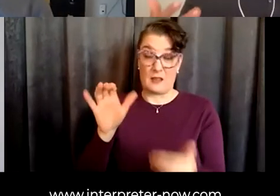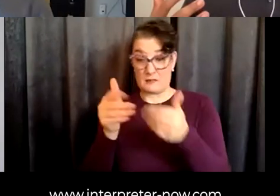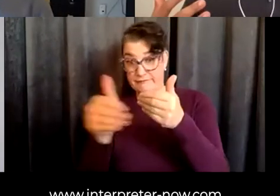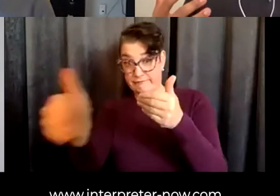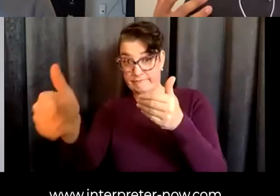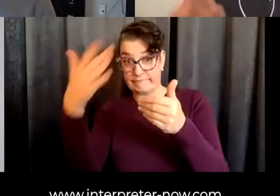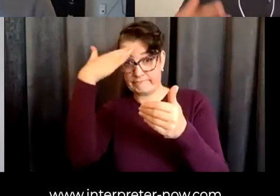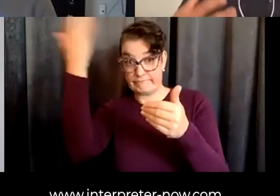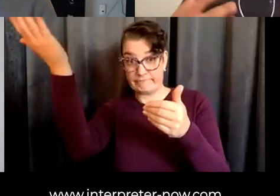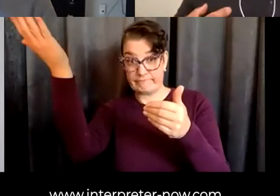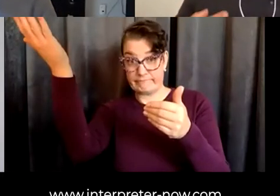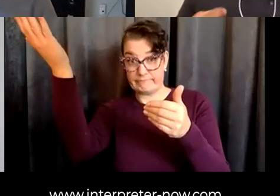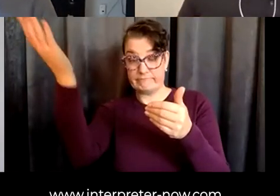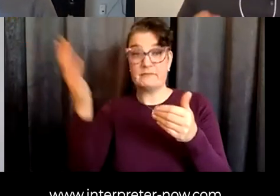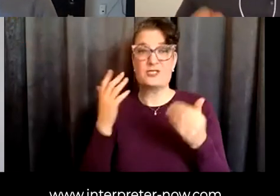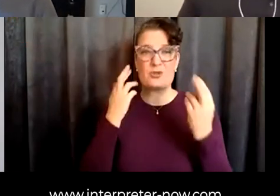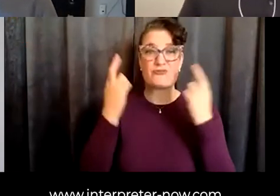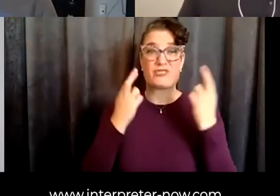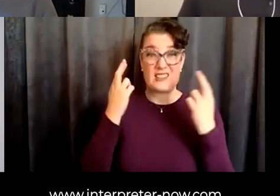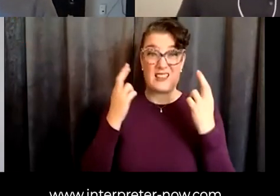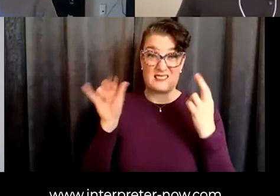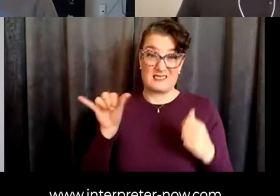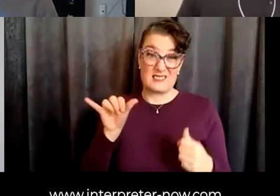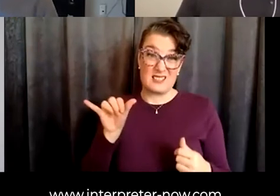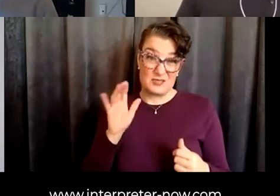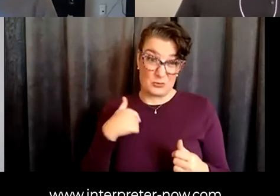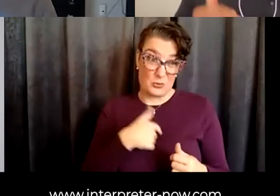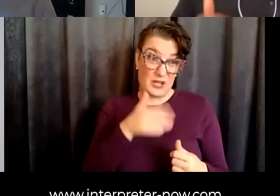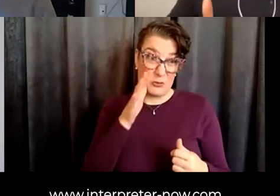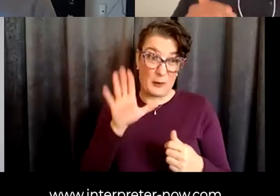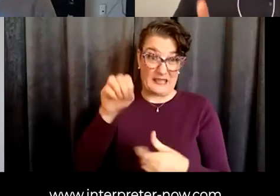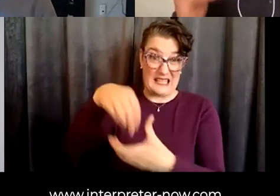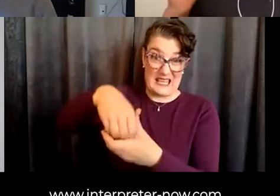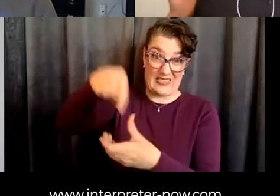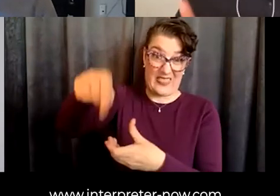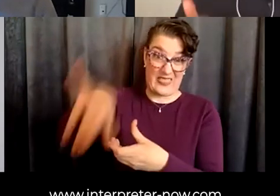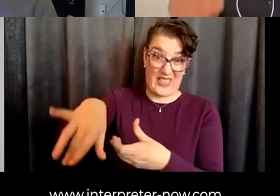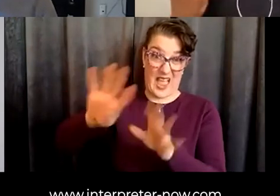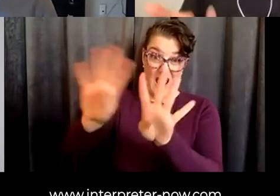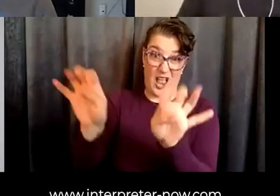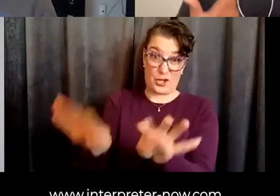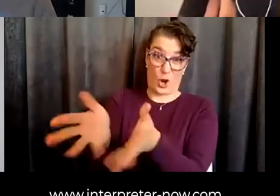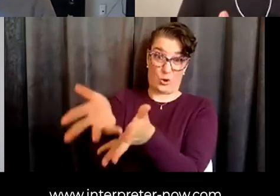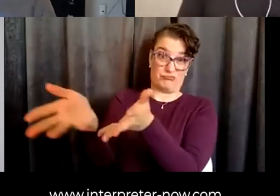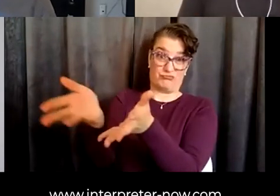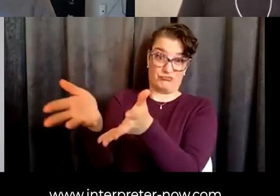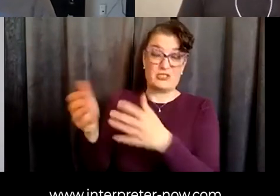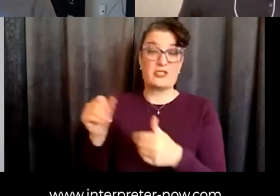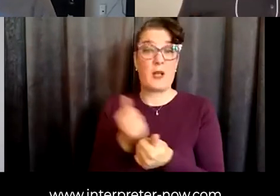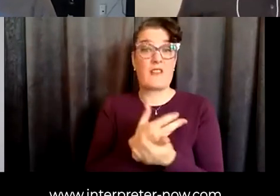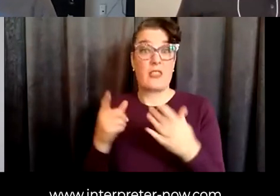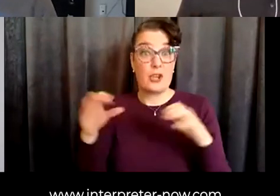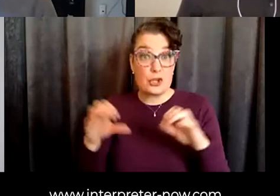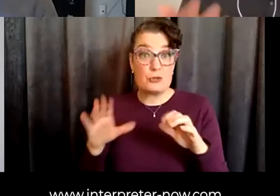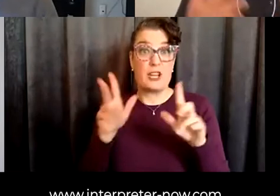So realizing like you're going to be in that unknown. So everything you do and your framework of being is based off of that.